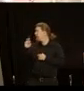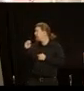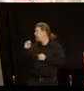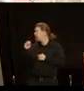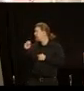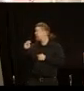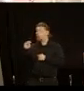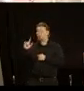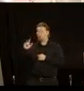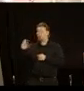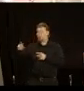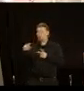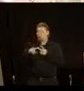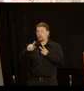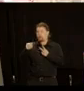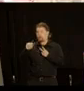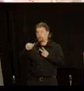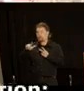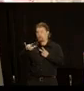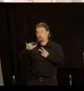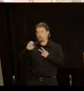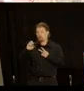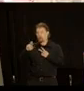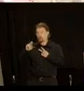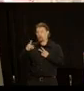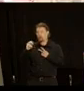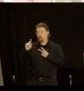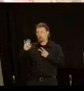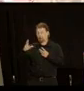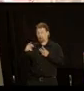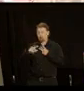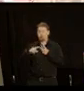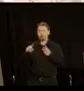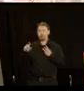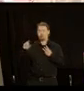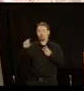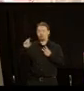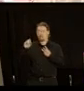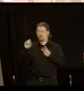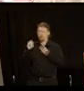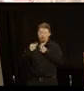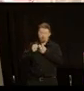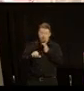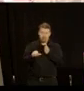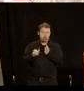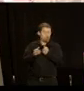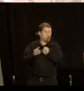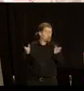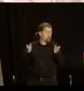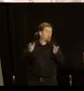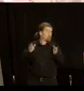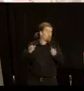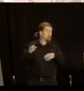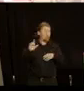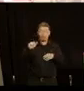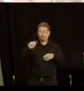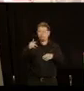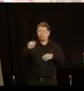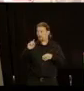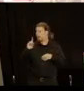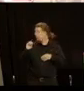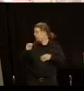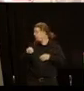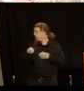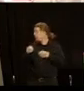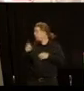Disabilities, Director Taylor Hatch. Department of Health, Surgeon General Lapato.